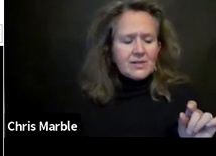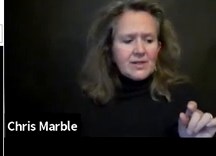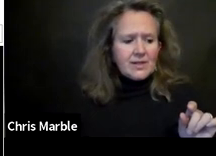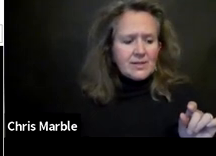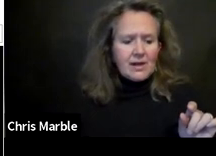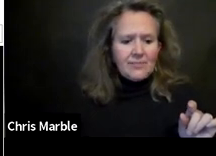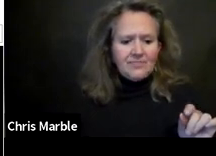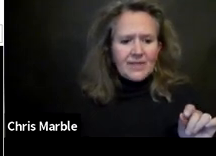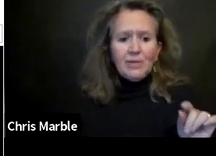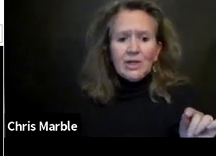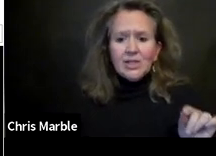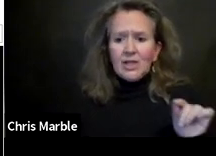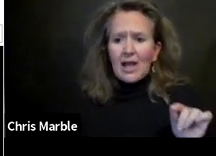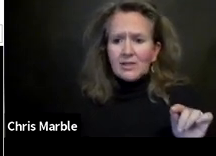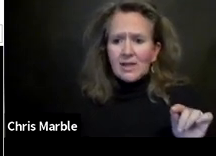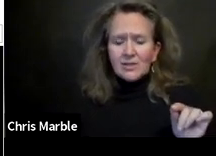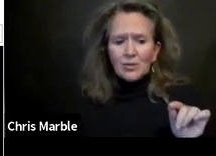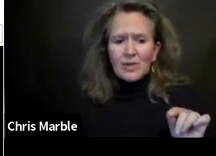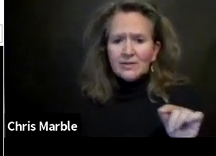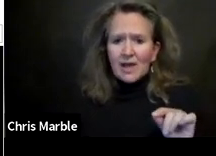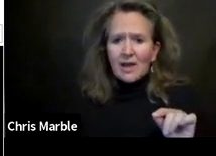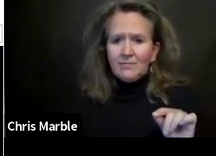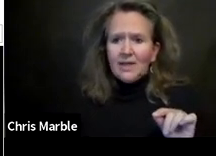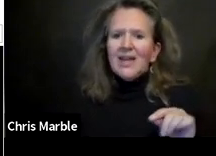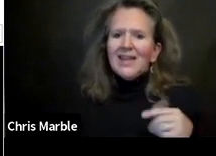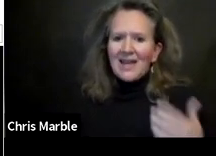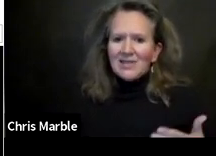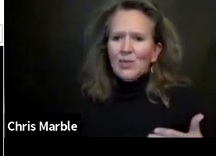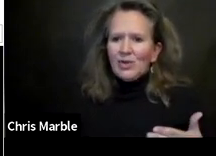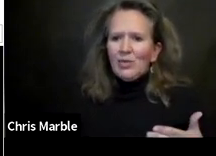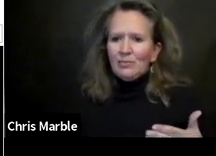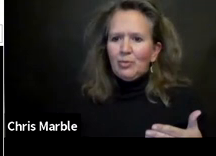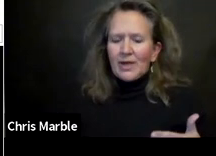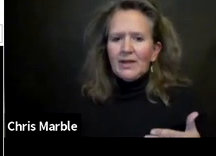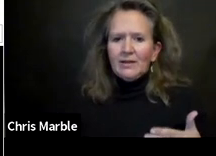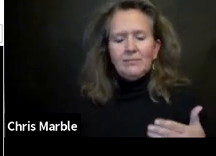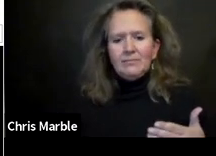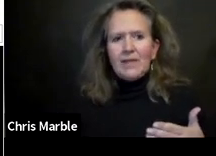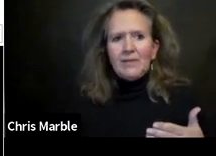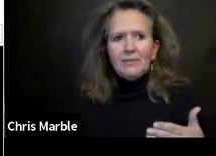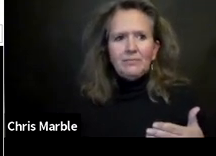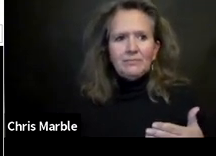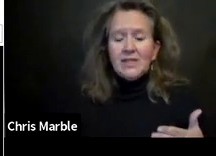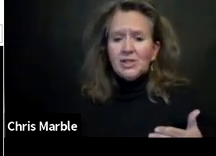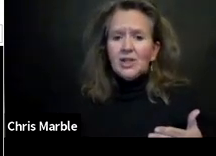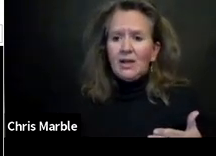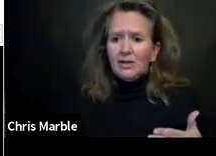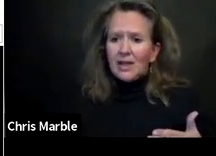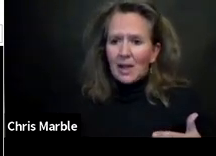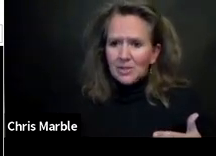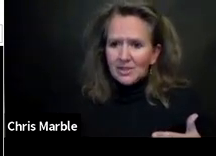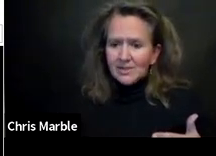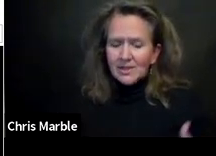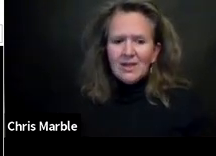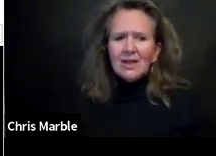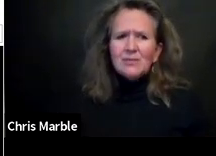services is communication access real-time and that's where you would bring in maybe potentially hire